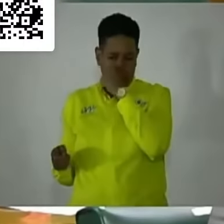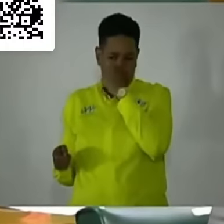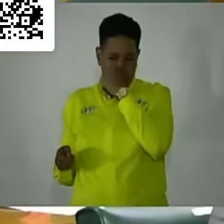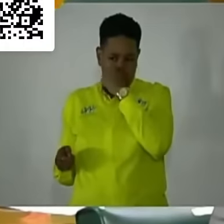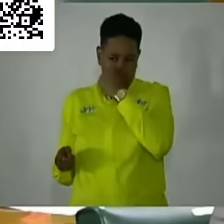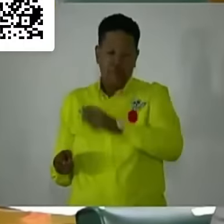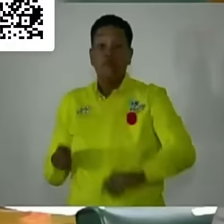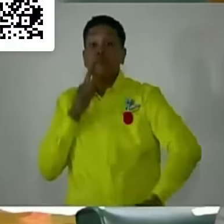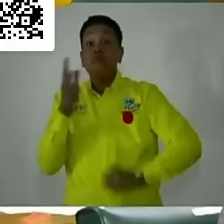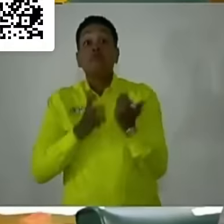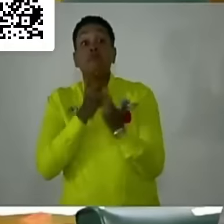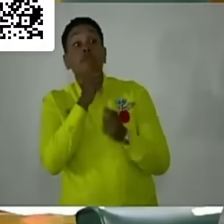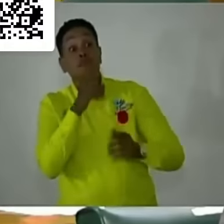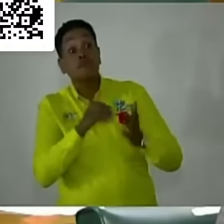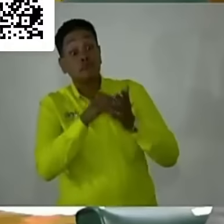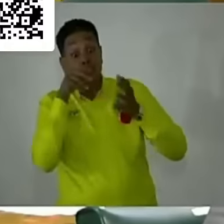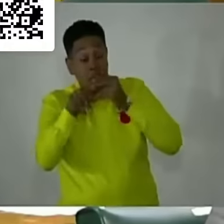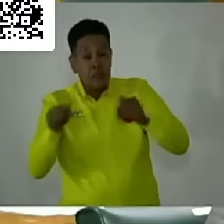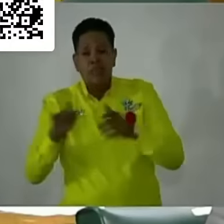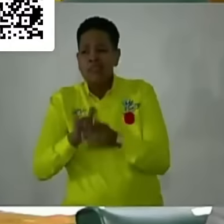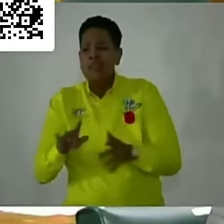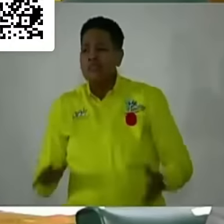expenses to